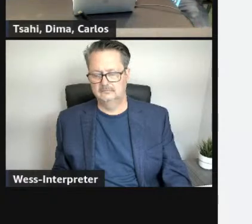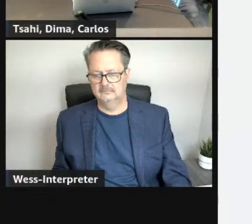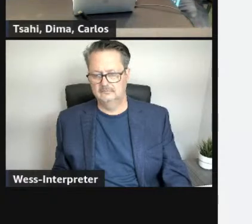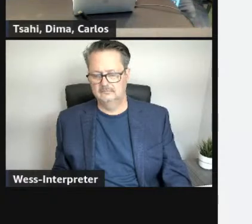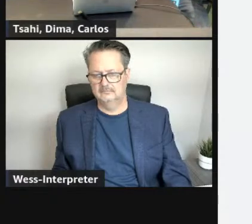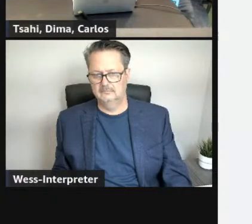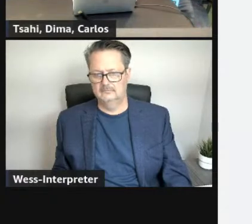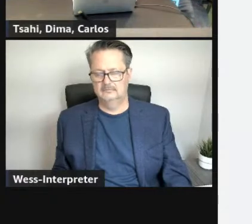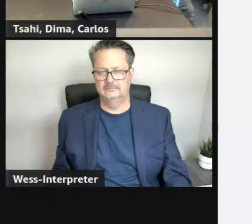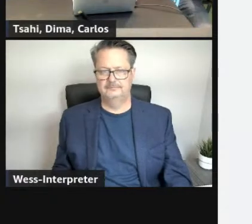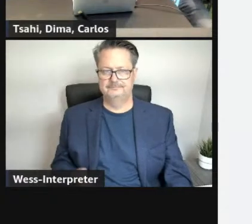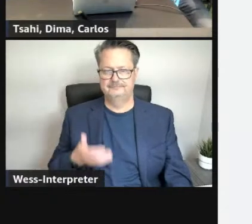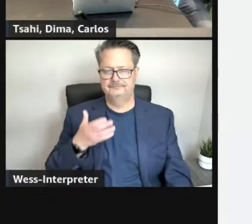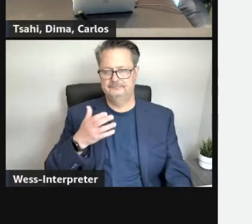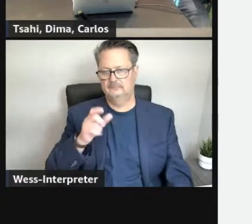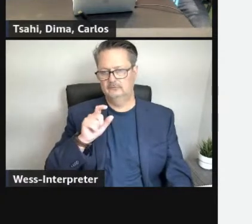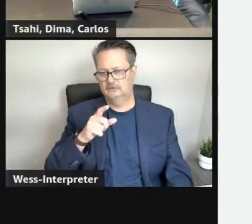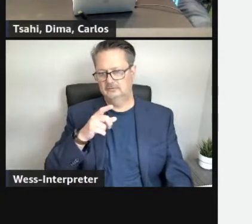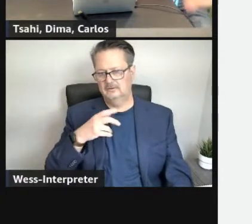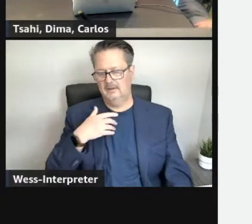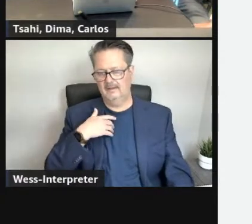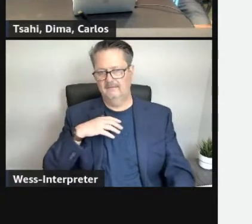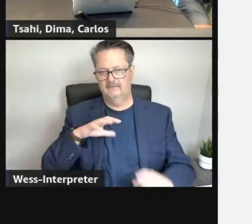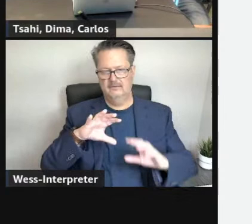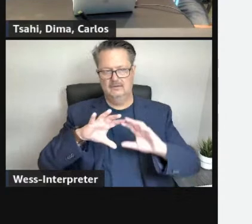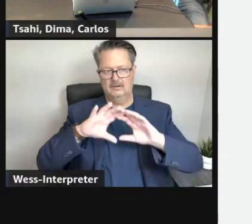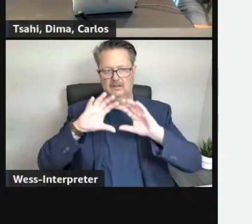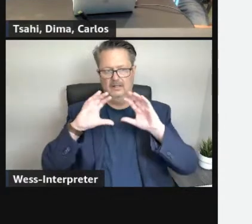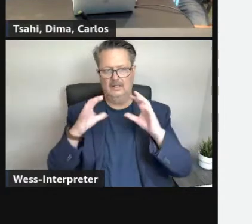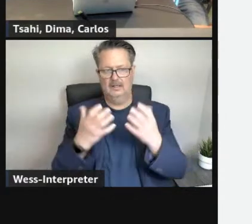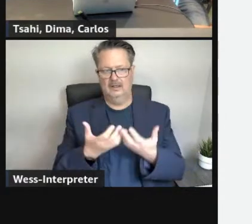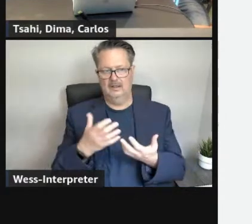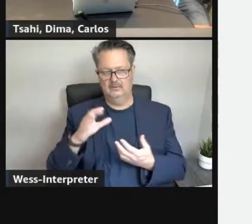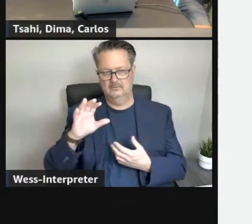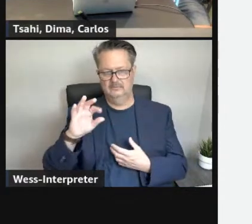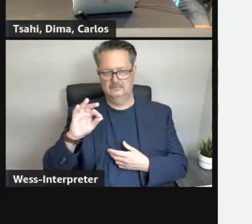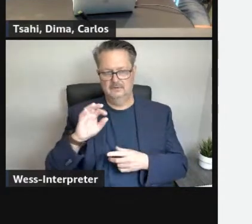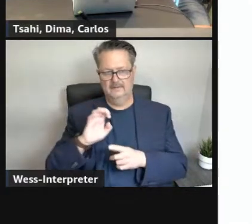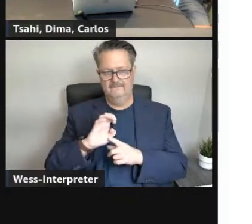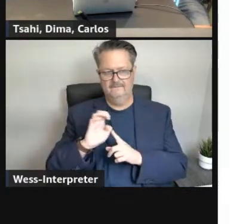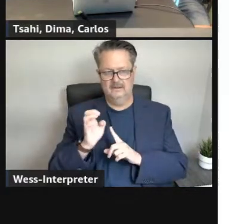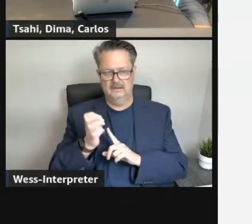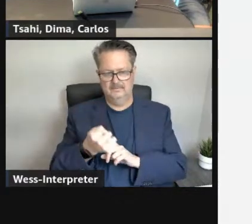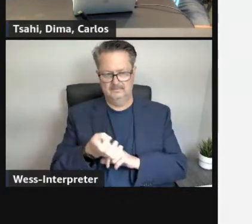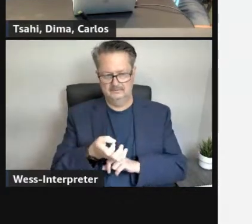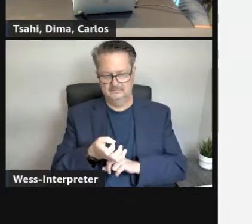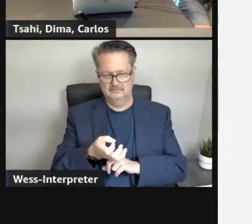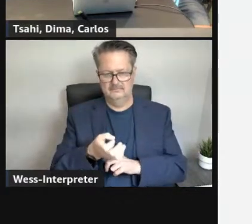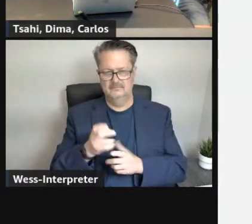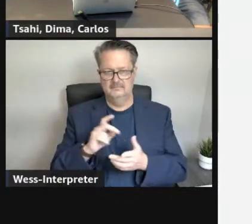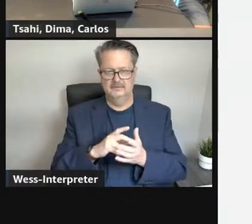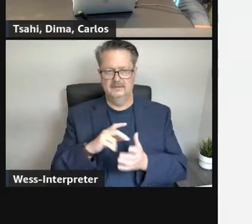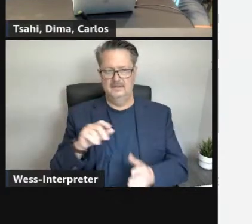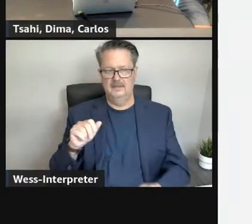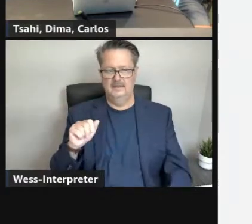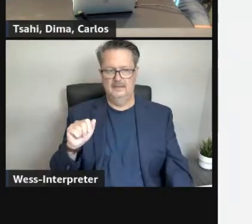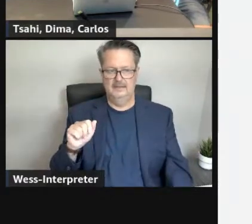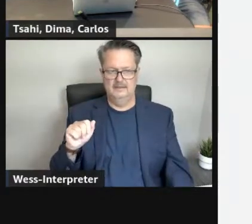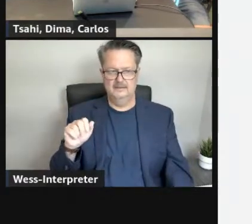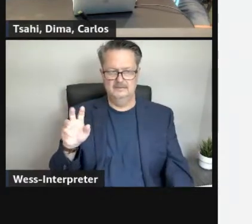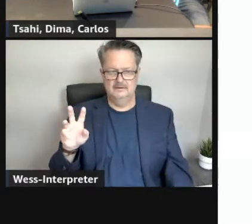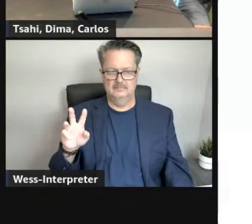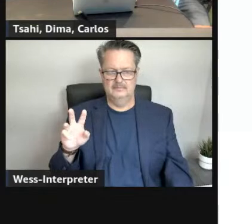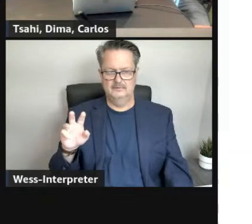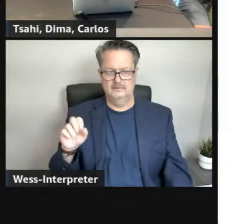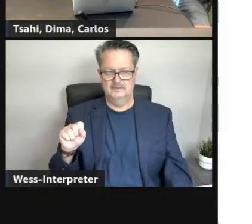So here we should have a Cloud9 environment, which is an AWS ID